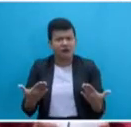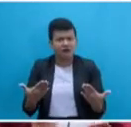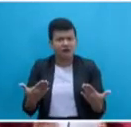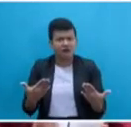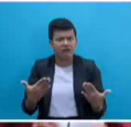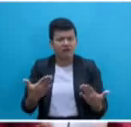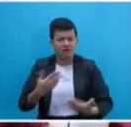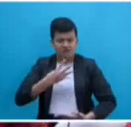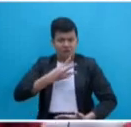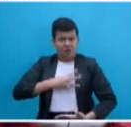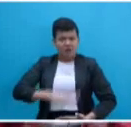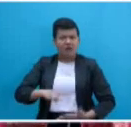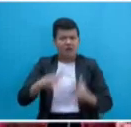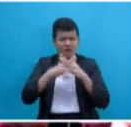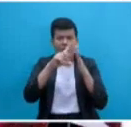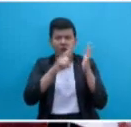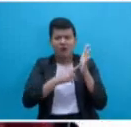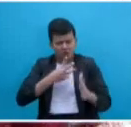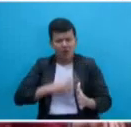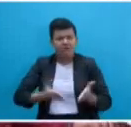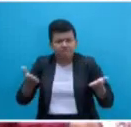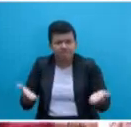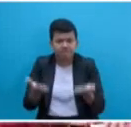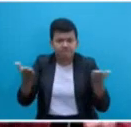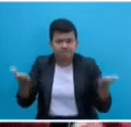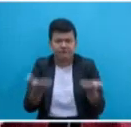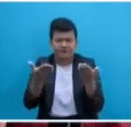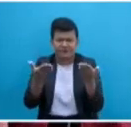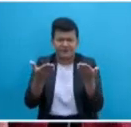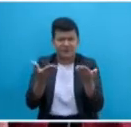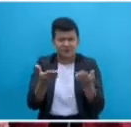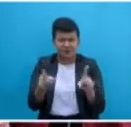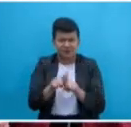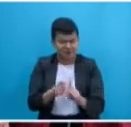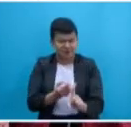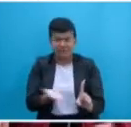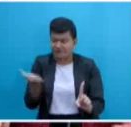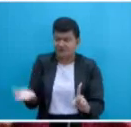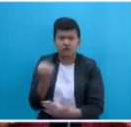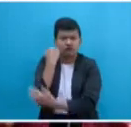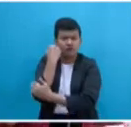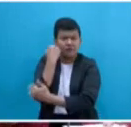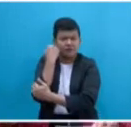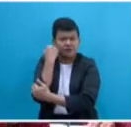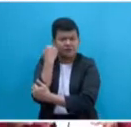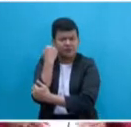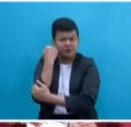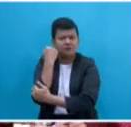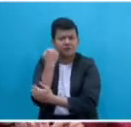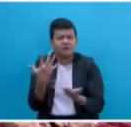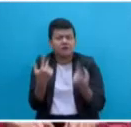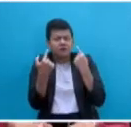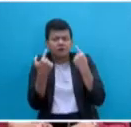rugby players to a low-impact rugby team on the field. The story and clippings of the Honorable Minister